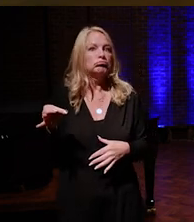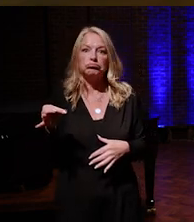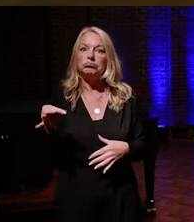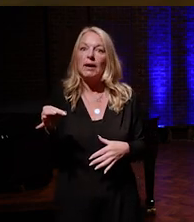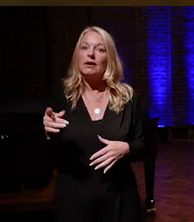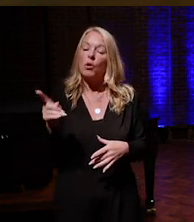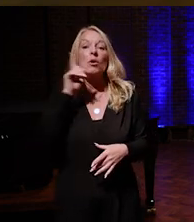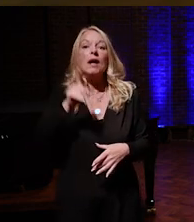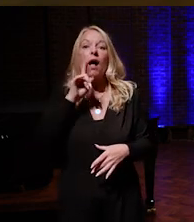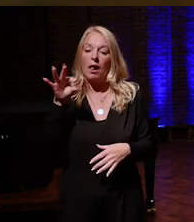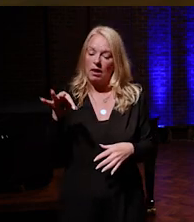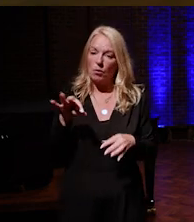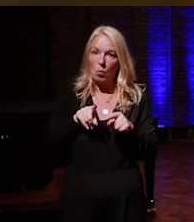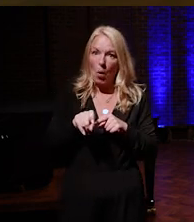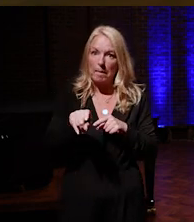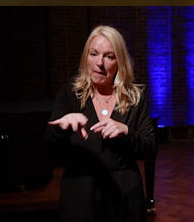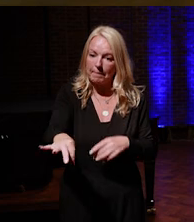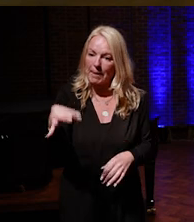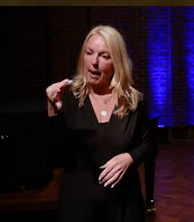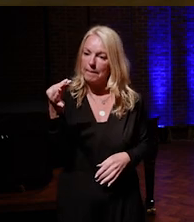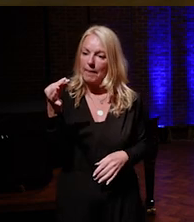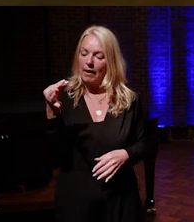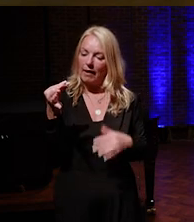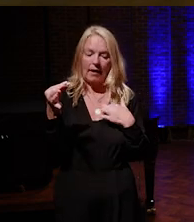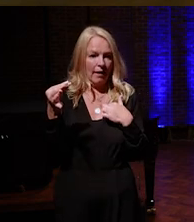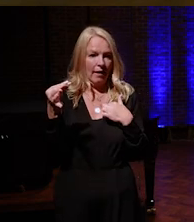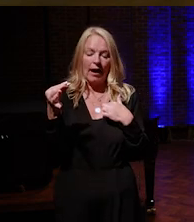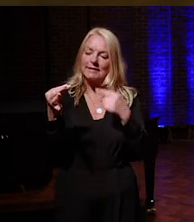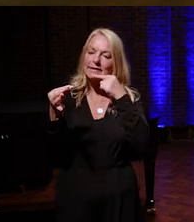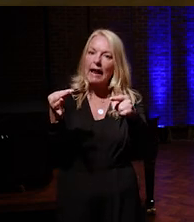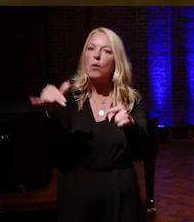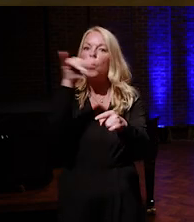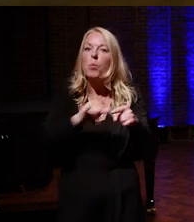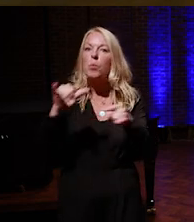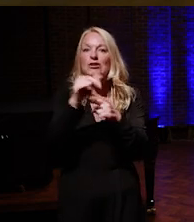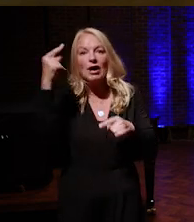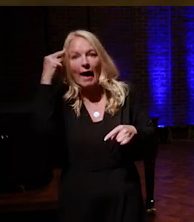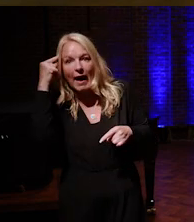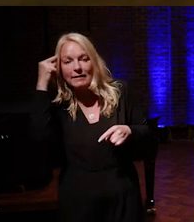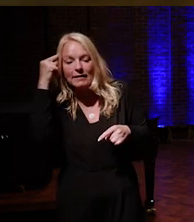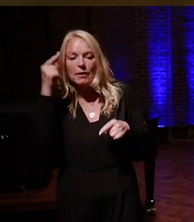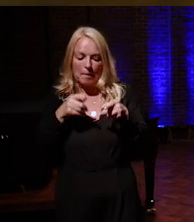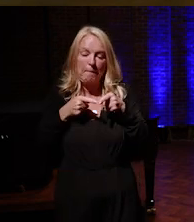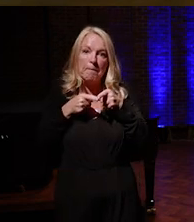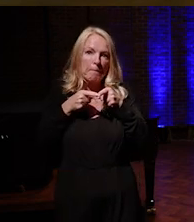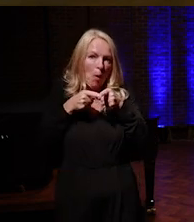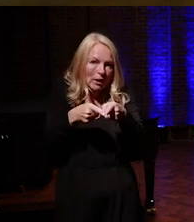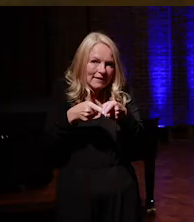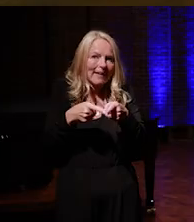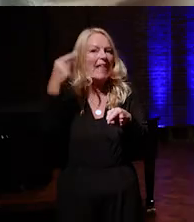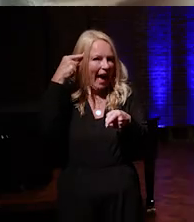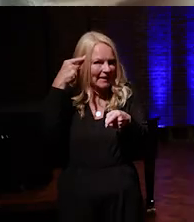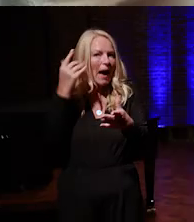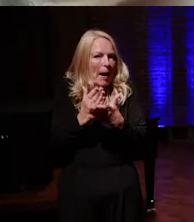So she picks up the worm. And as I'm telling her which end of the worm is the head, and it's the pointy end if you were interested.